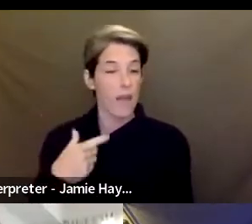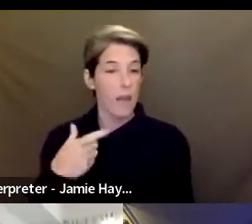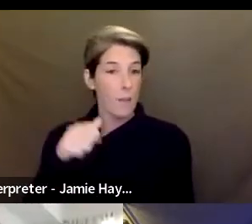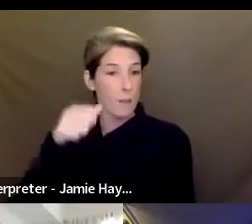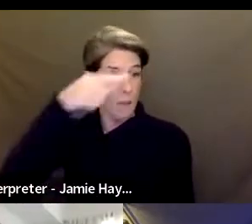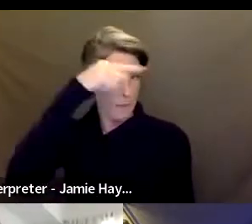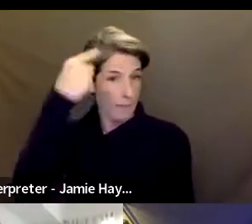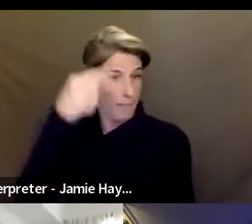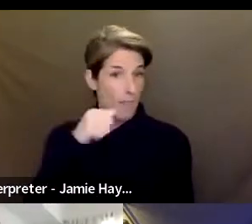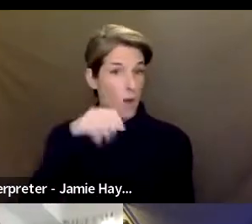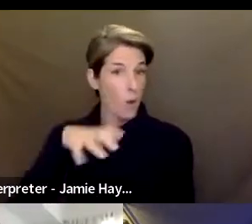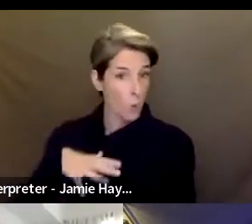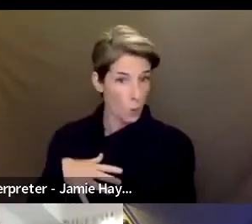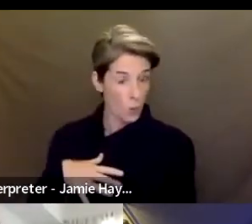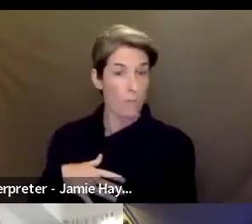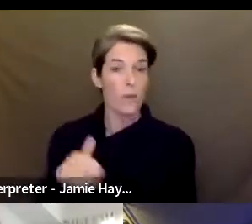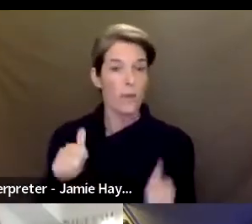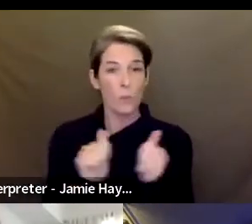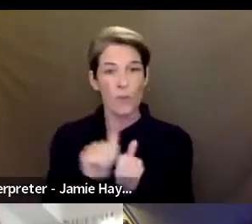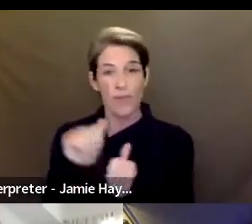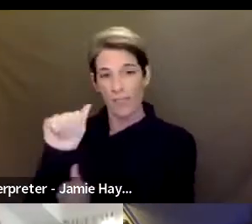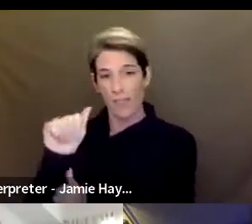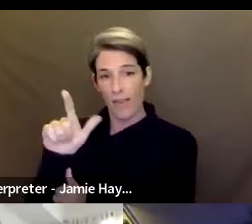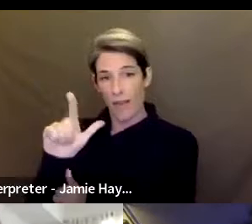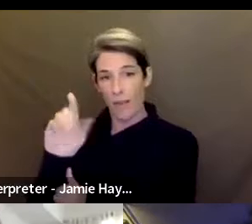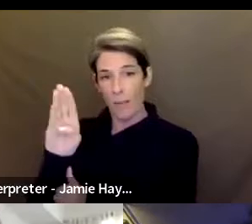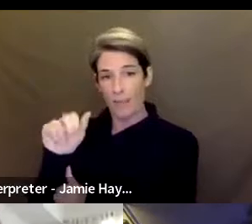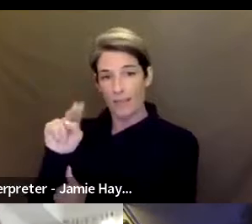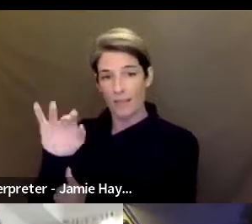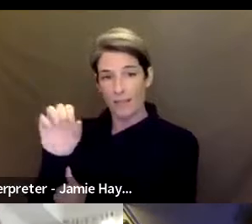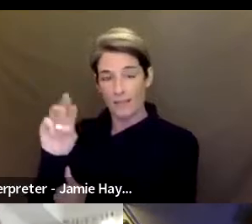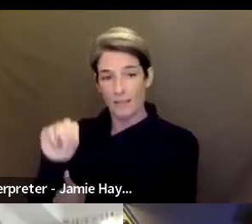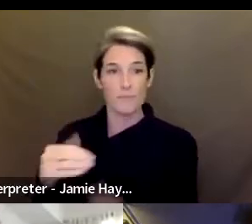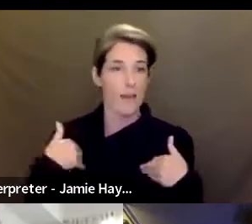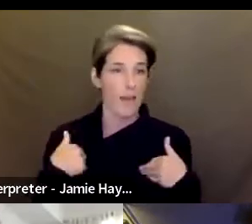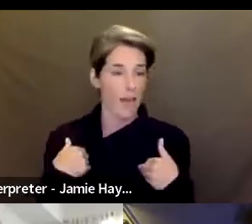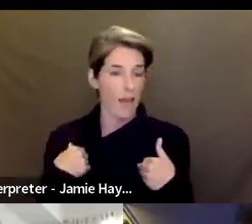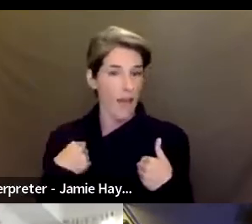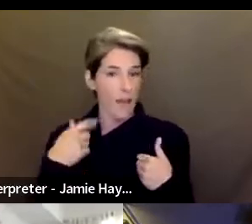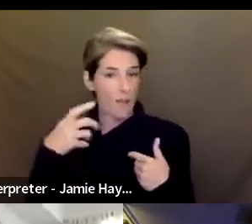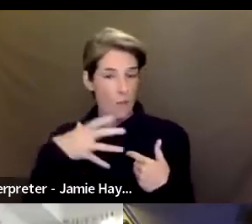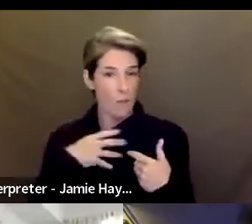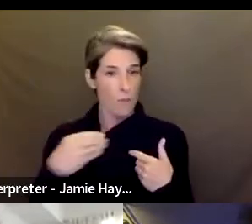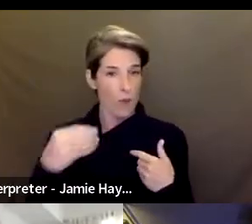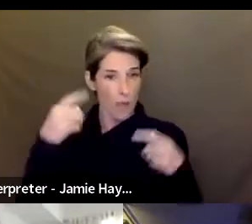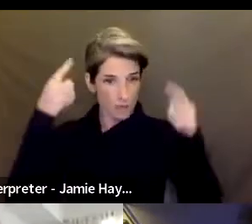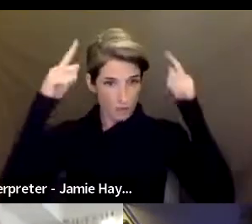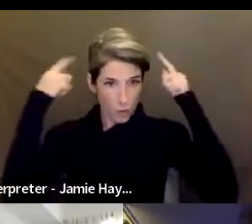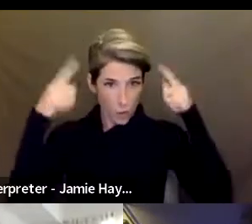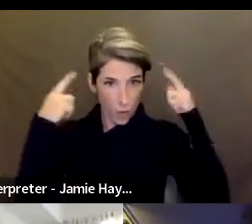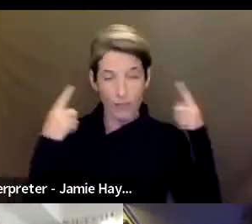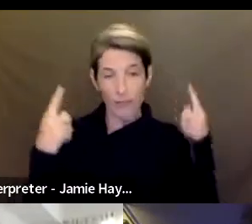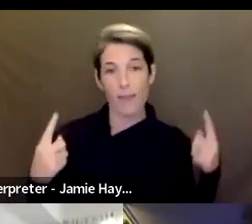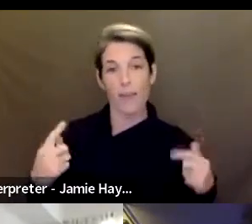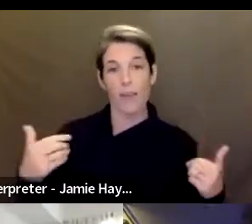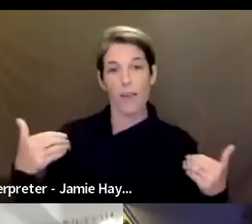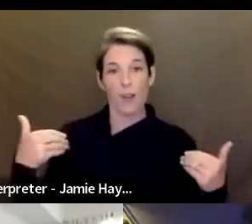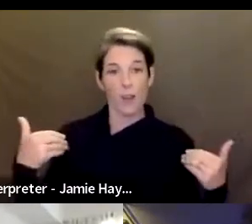tank top. I have very curly blonde hair, and I'm sitting in front of a